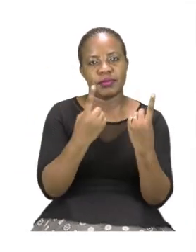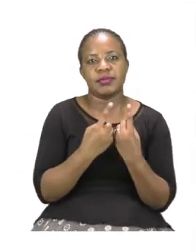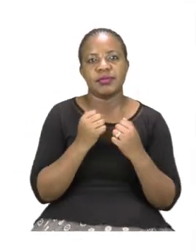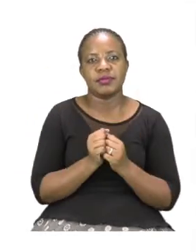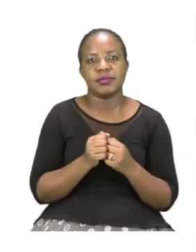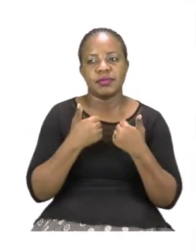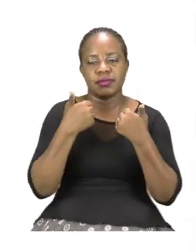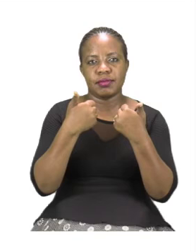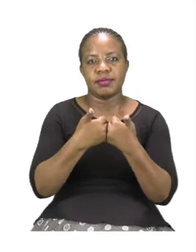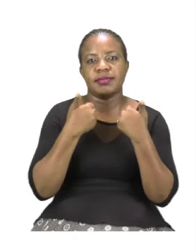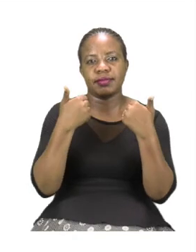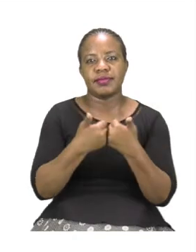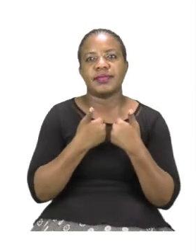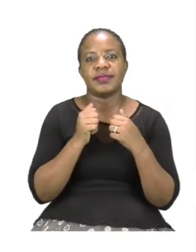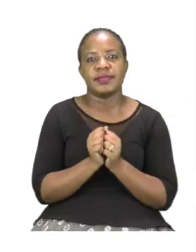games,